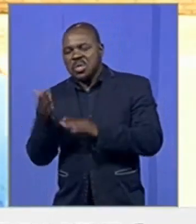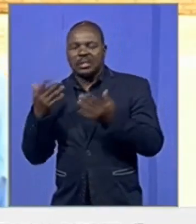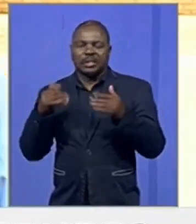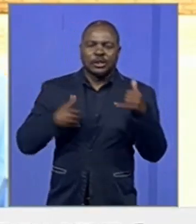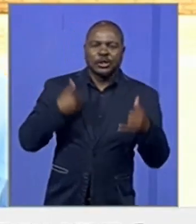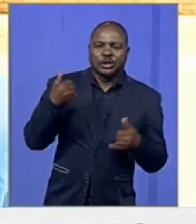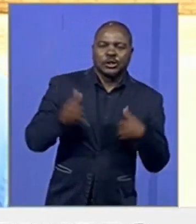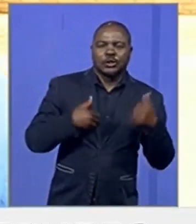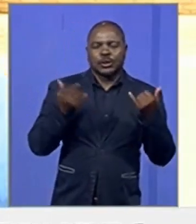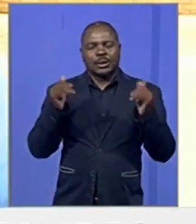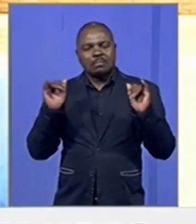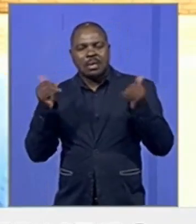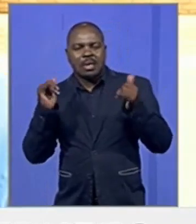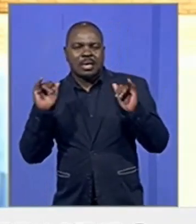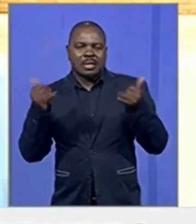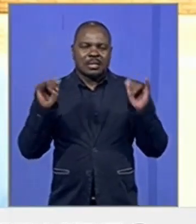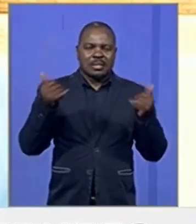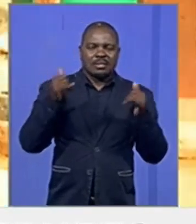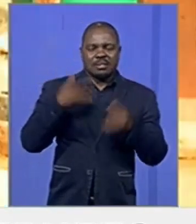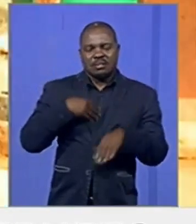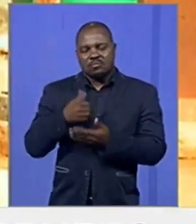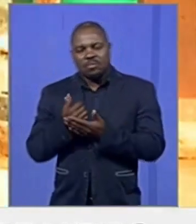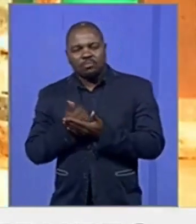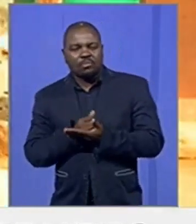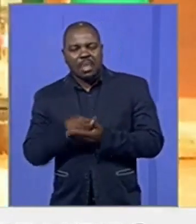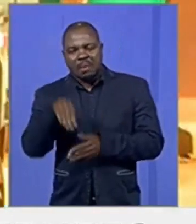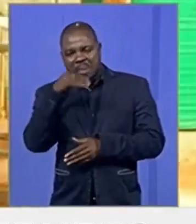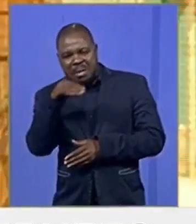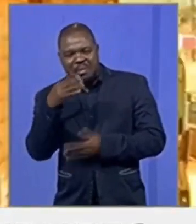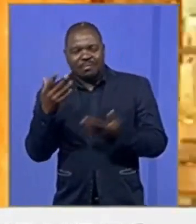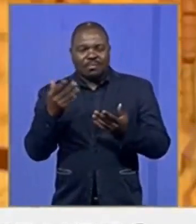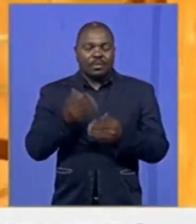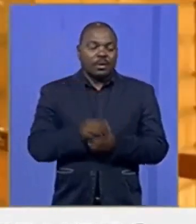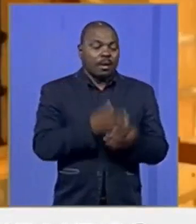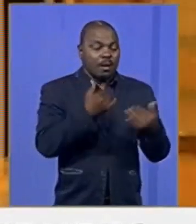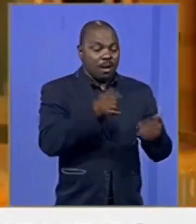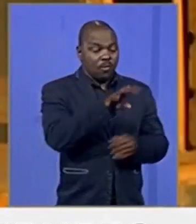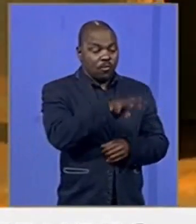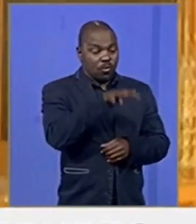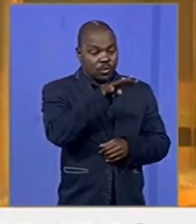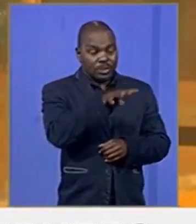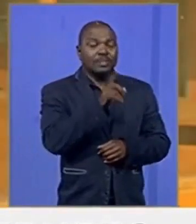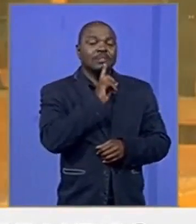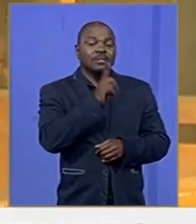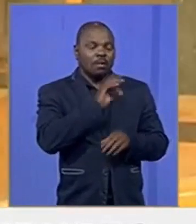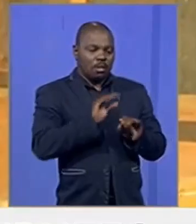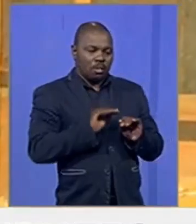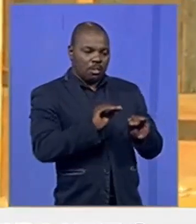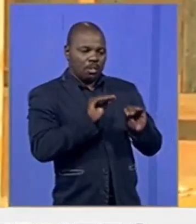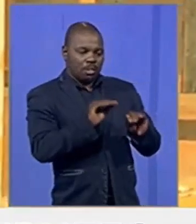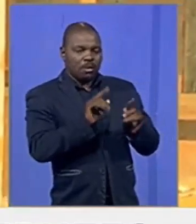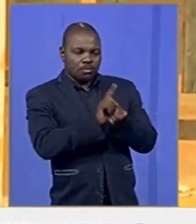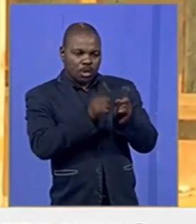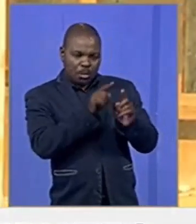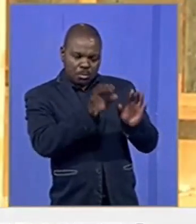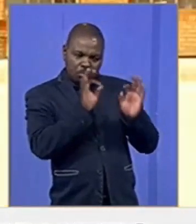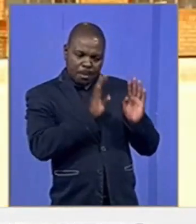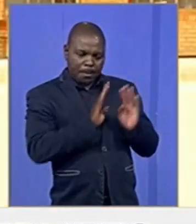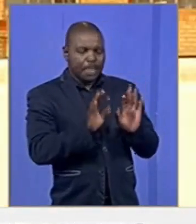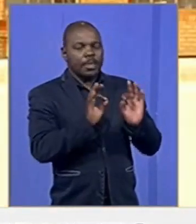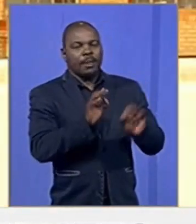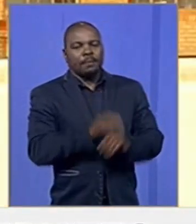megroovong re ya dipatšeng baruta bana ba le 14 ba ba ruta gape go nna bana ba ba